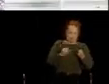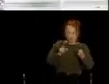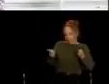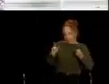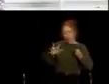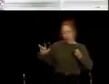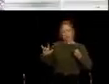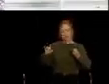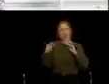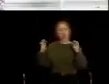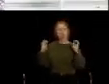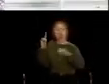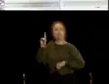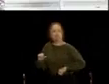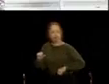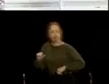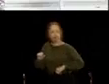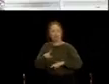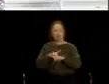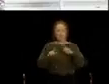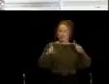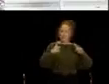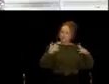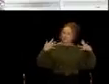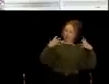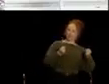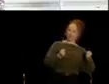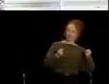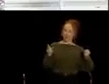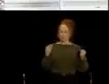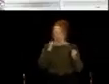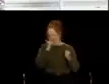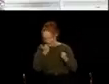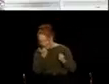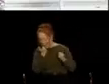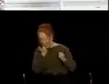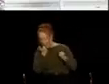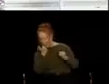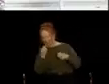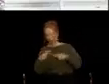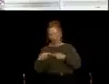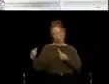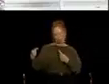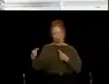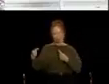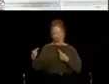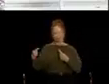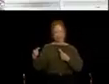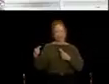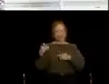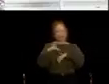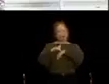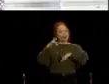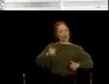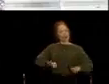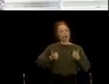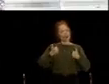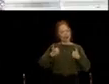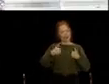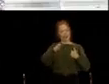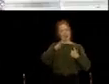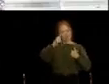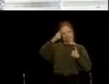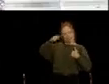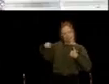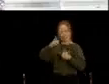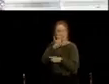the excitement to talk to people. And so much of our early life was me speaking for my sister because she was